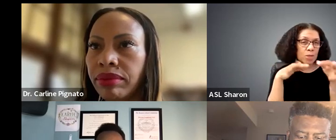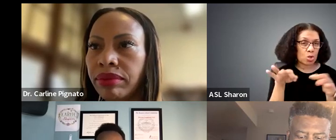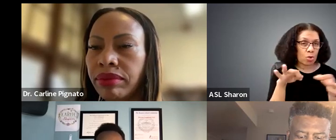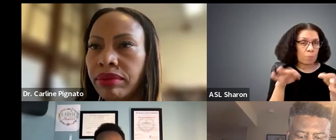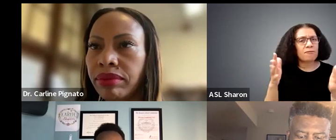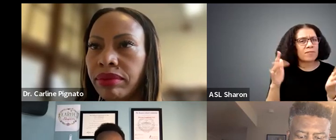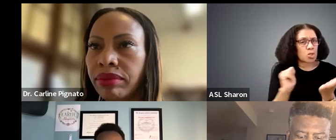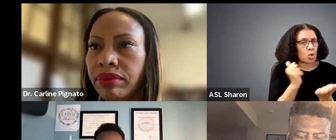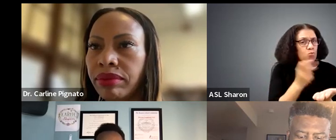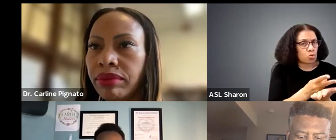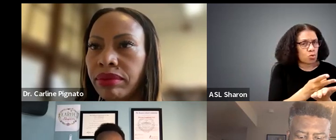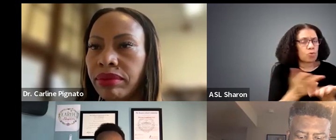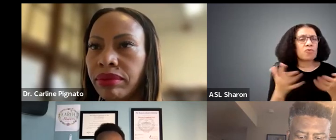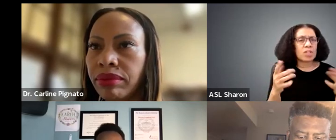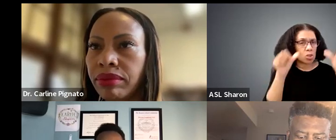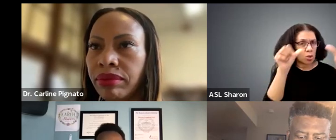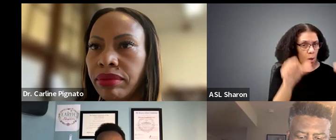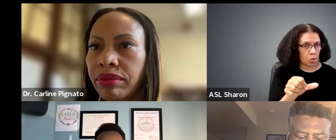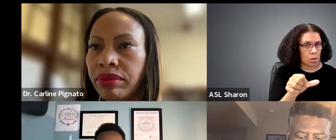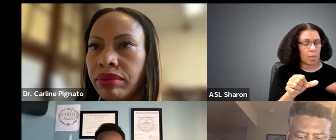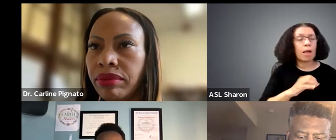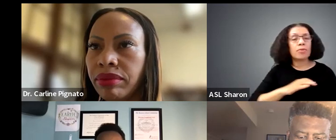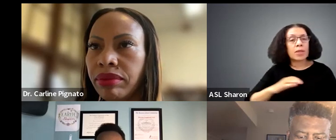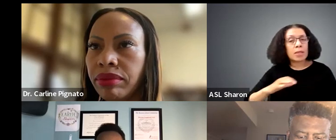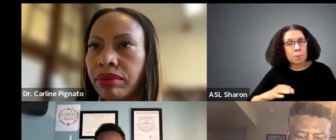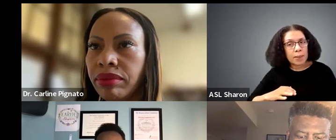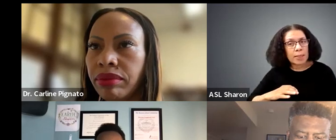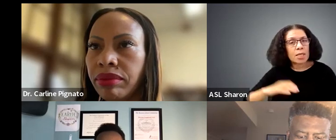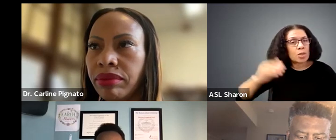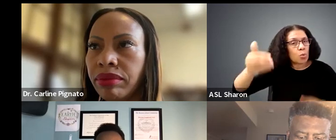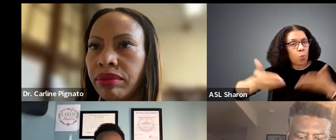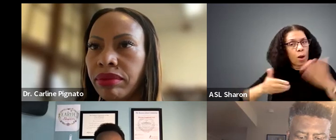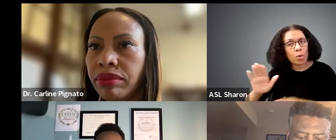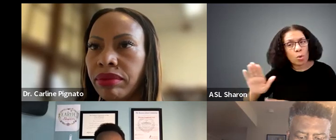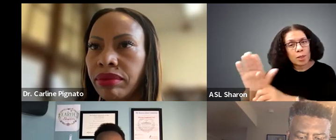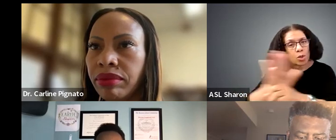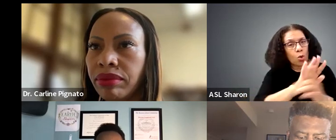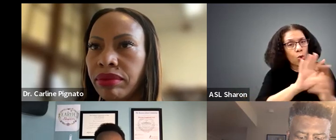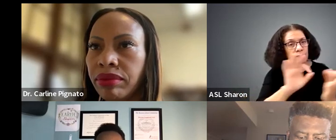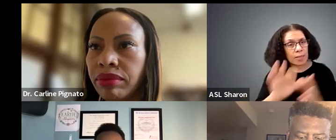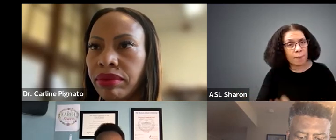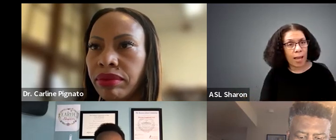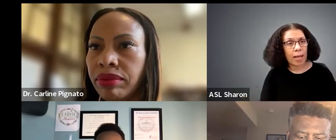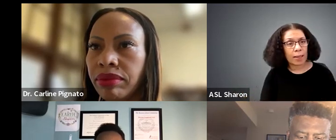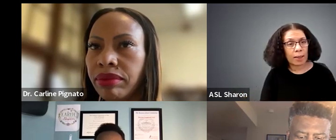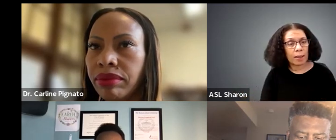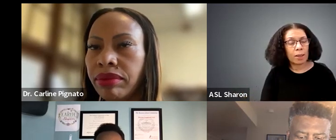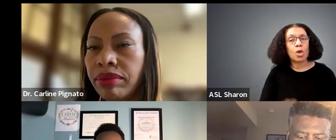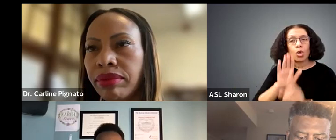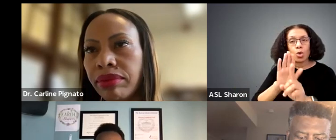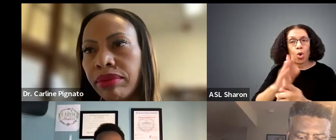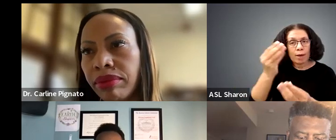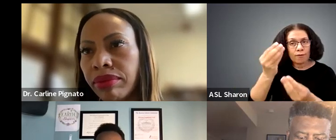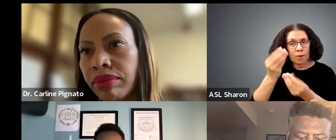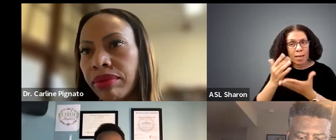approved and posted, the committee welcomes continuous feedback from the community. We will use this information to